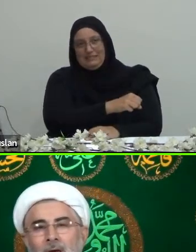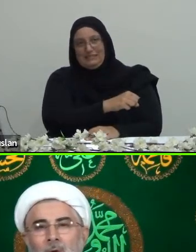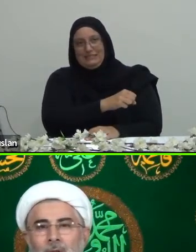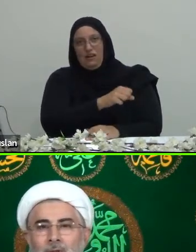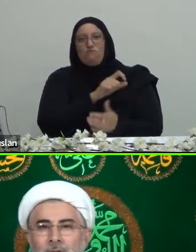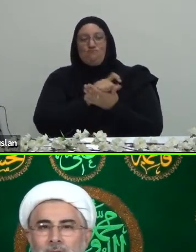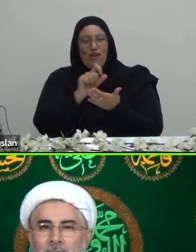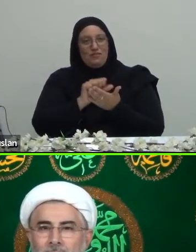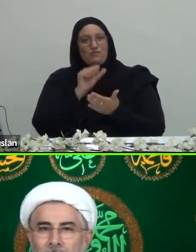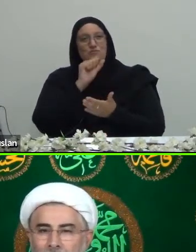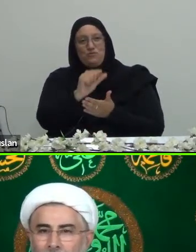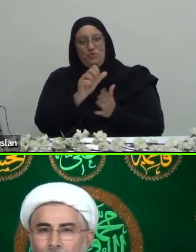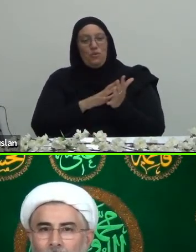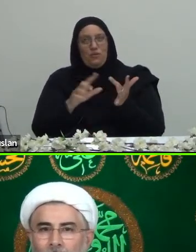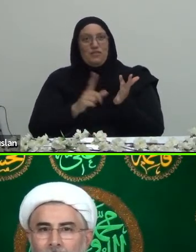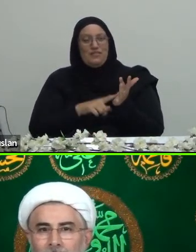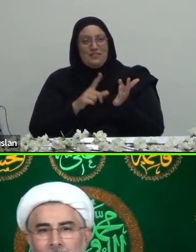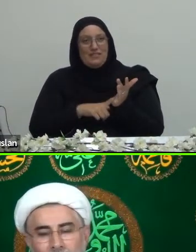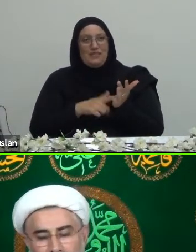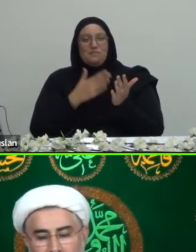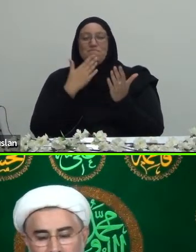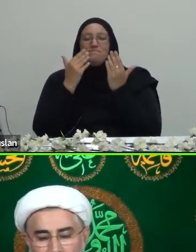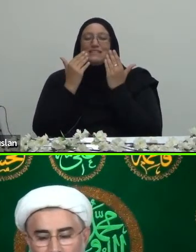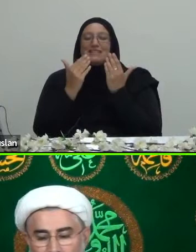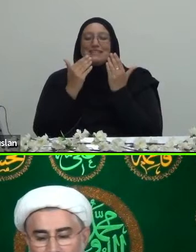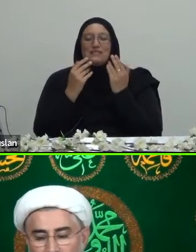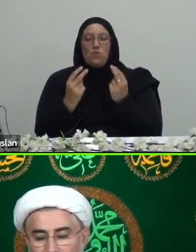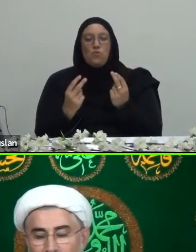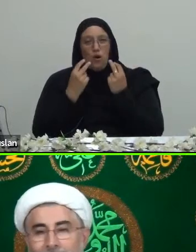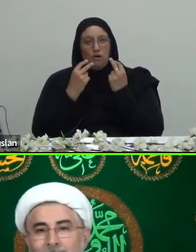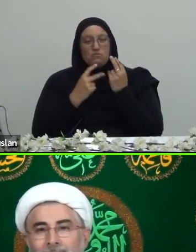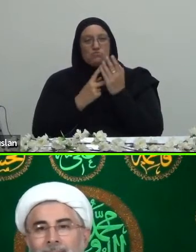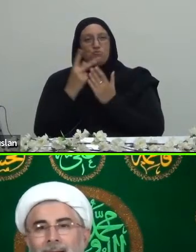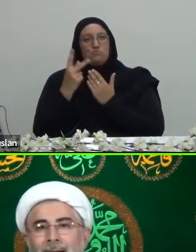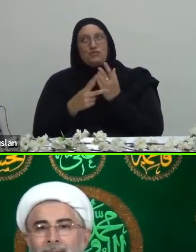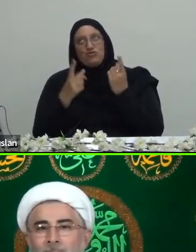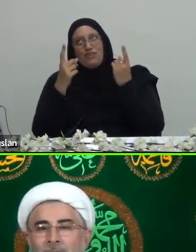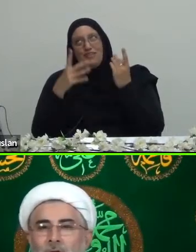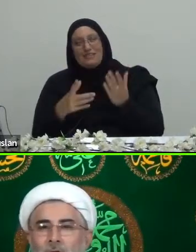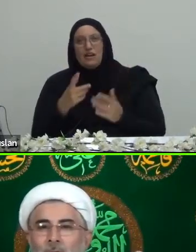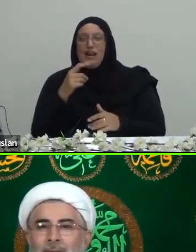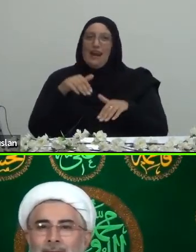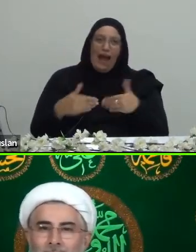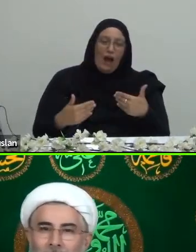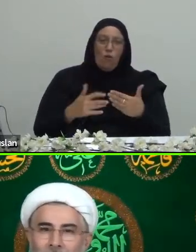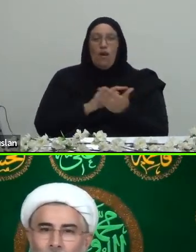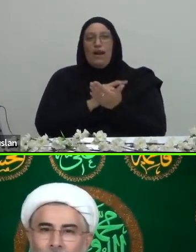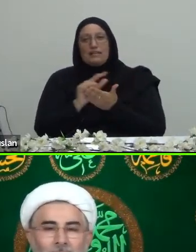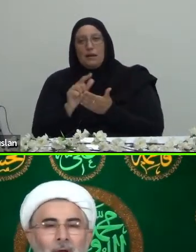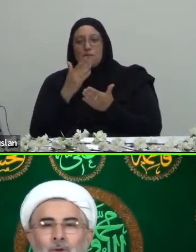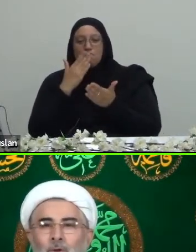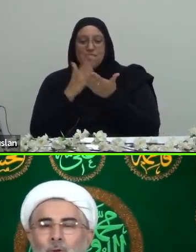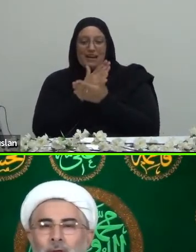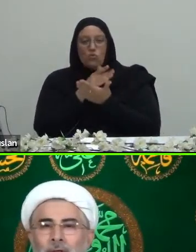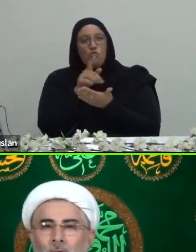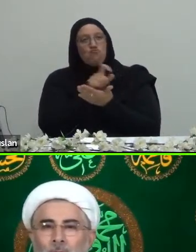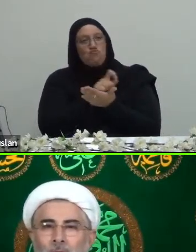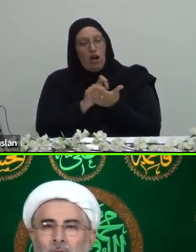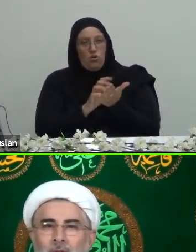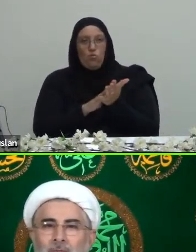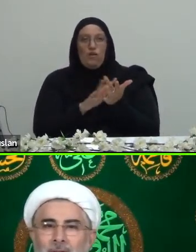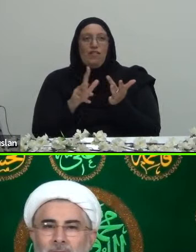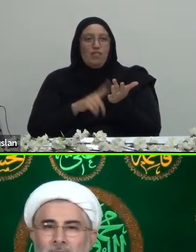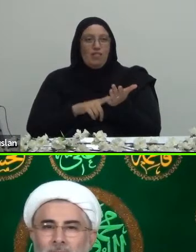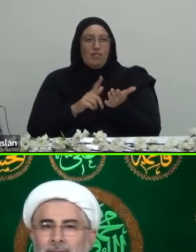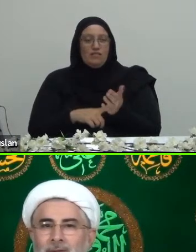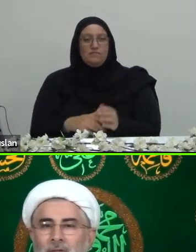community watches this program sooner now or later, and make sure that they write a will. You don't need to be